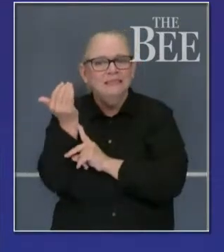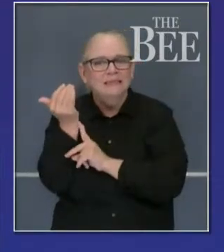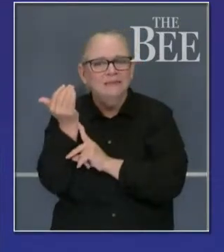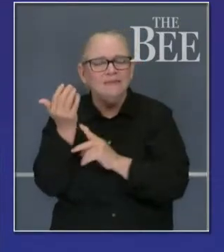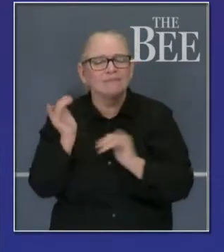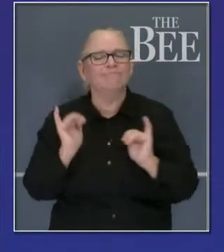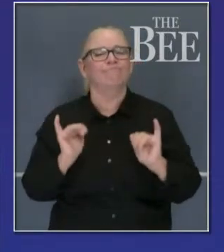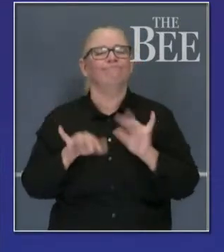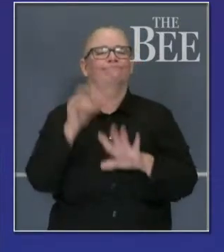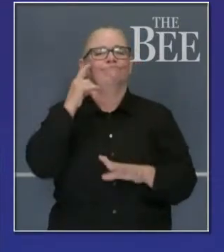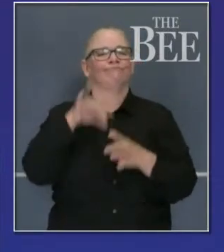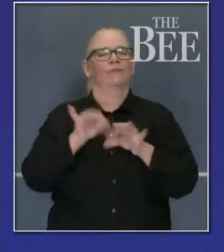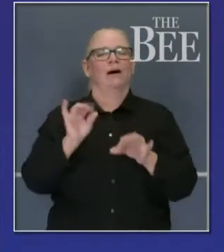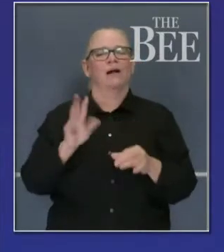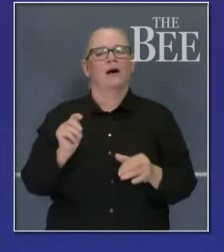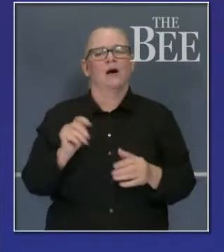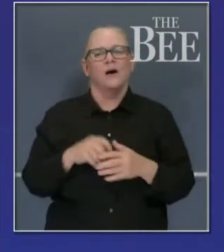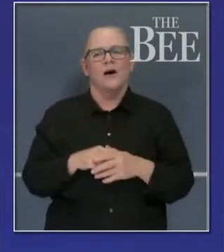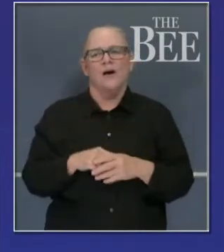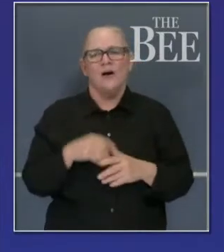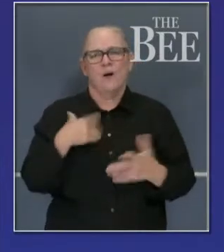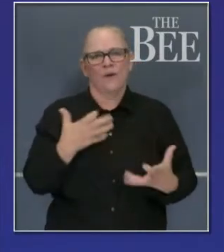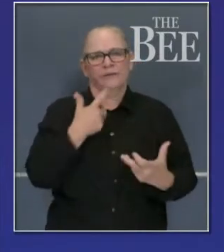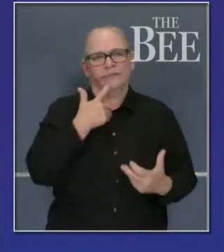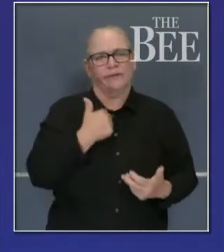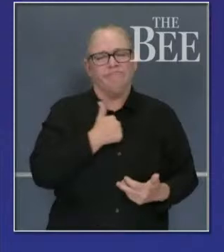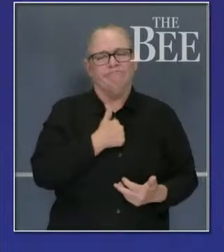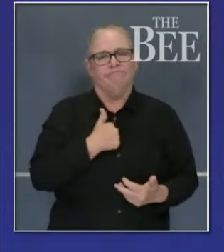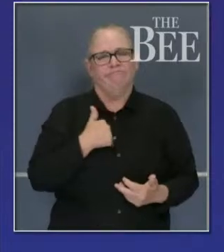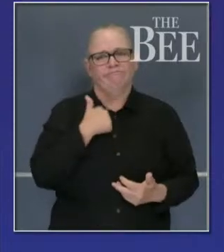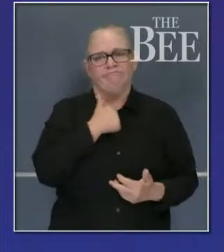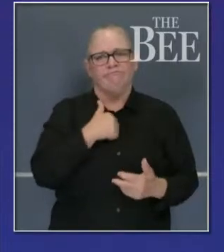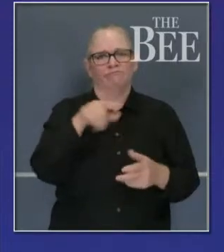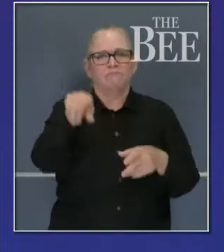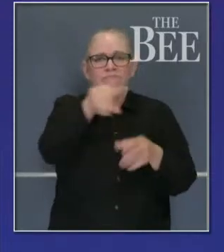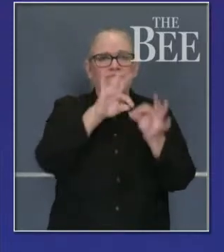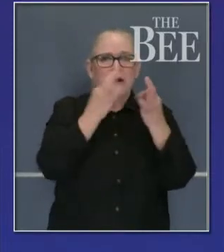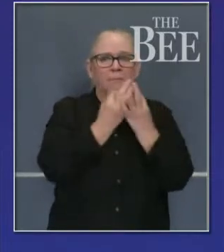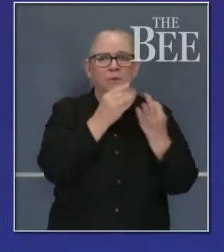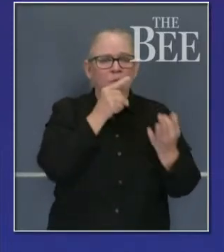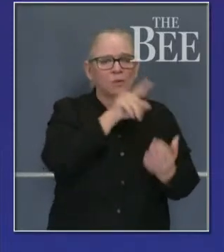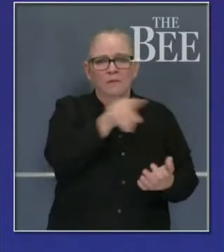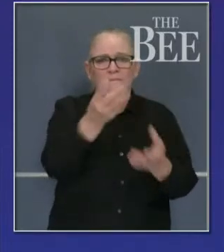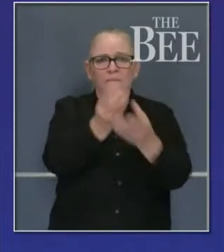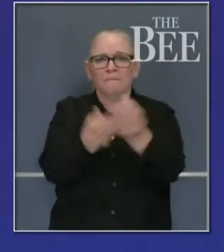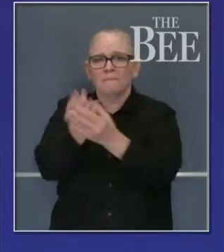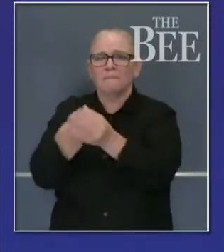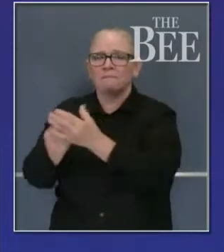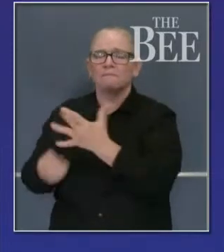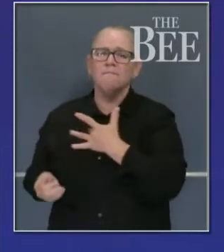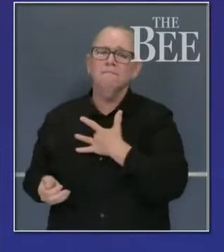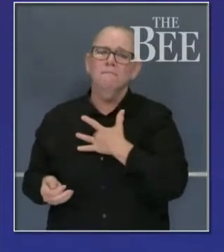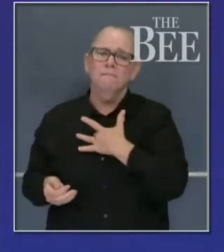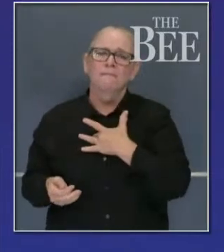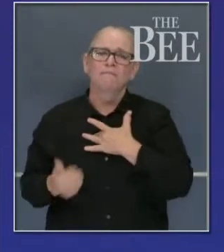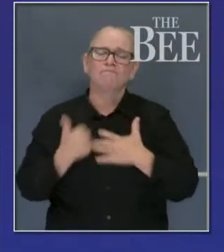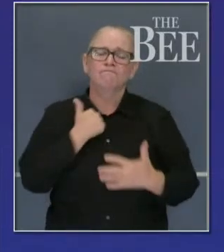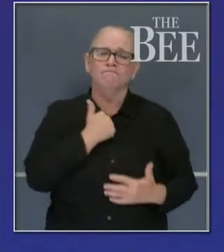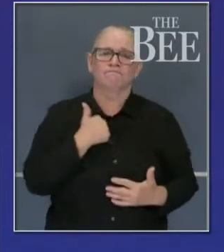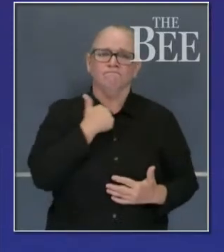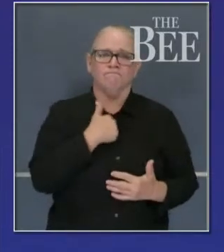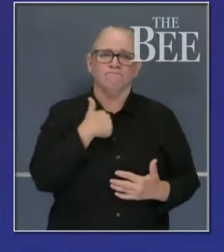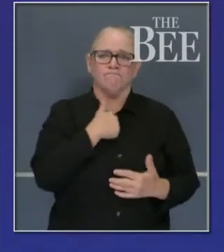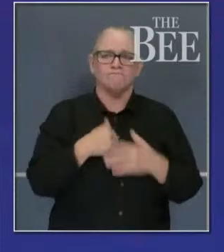to express our deepest condolences to the families that have lost loved ones, and to the heroism of our